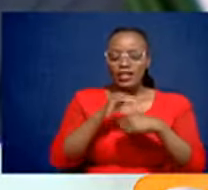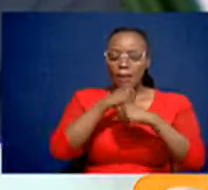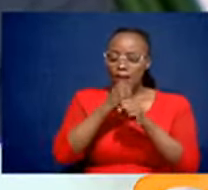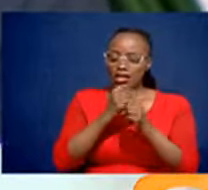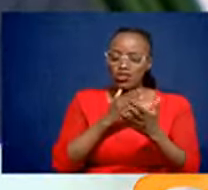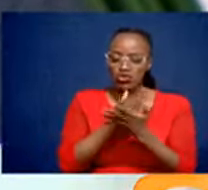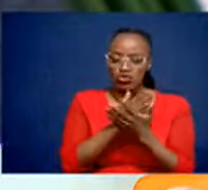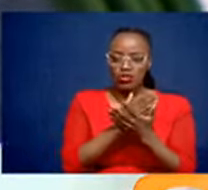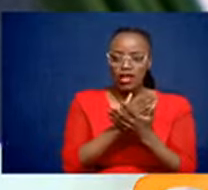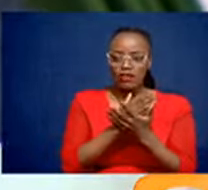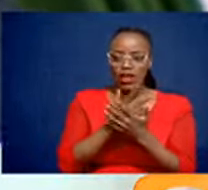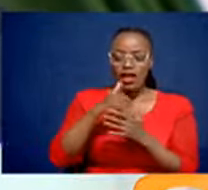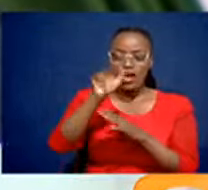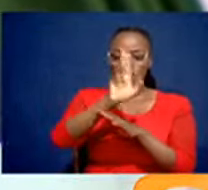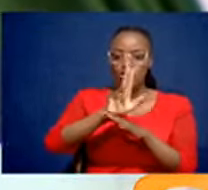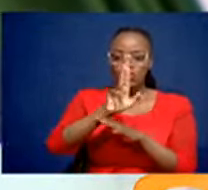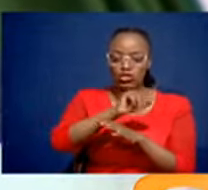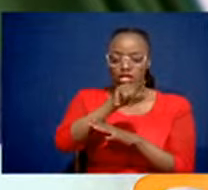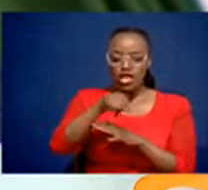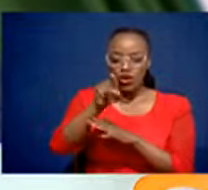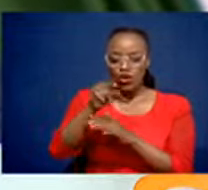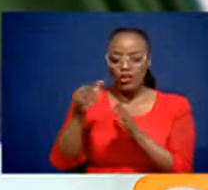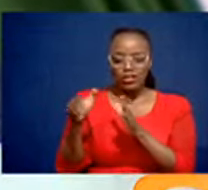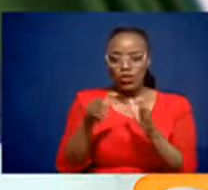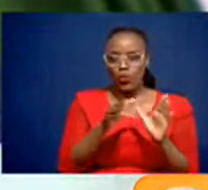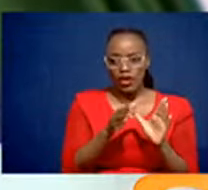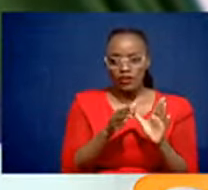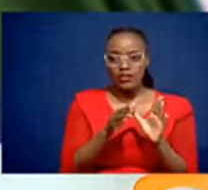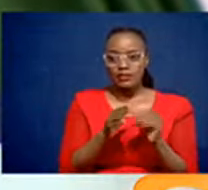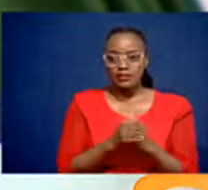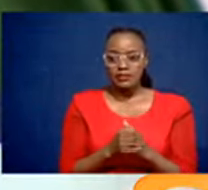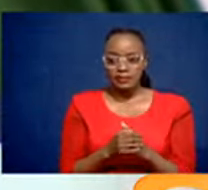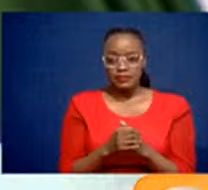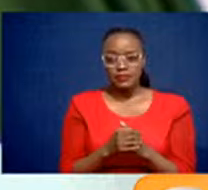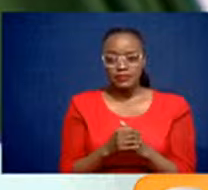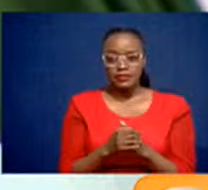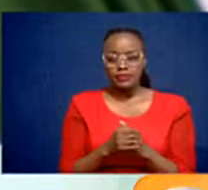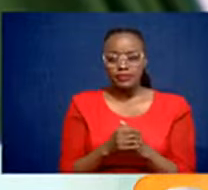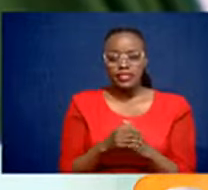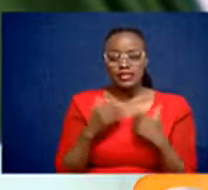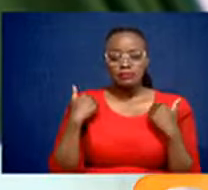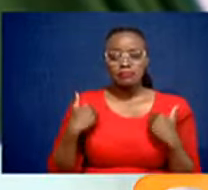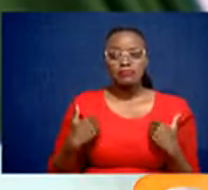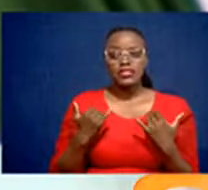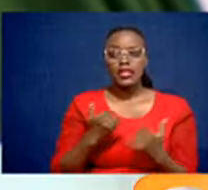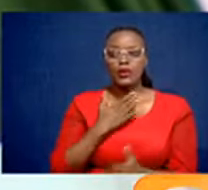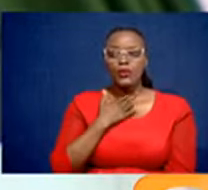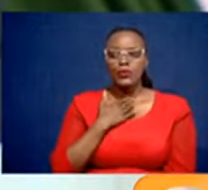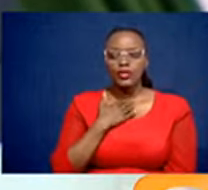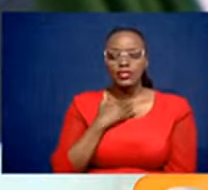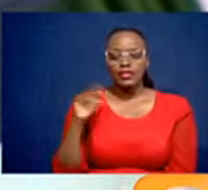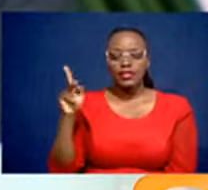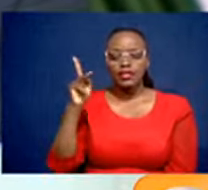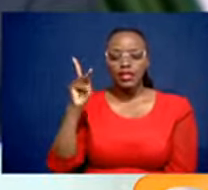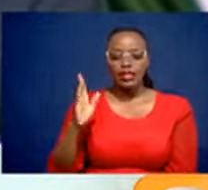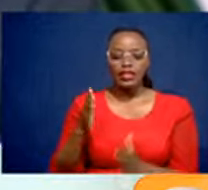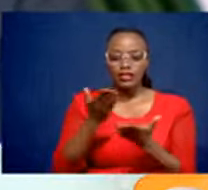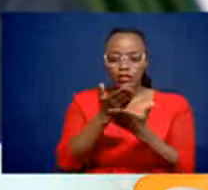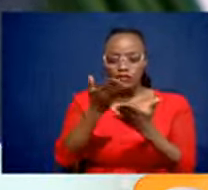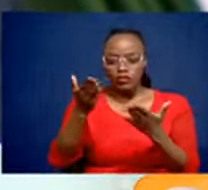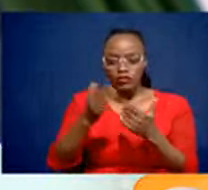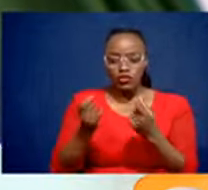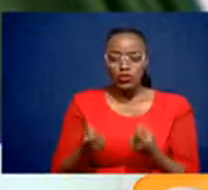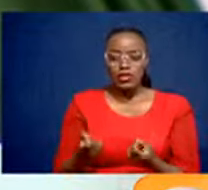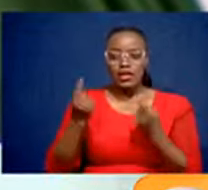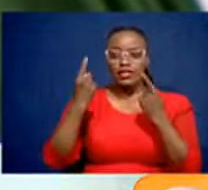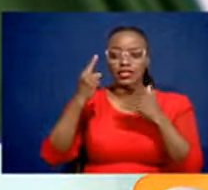sure that we use appropriate mechanization mechanisms. I want the people of Kenya to